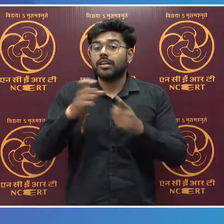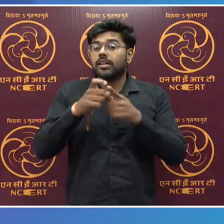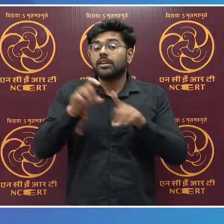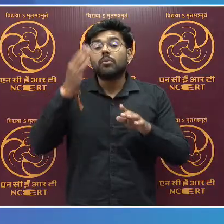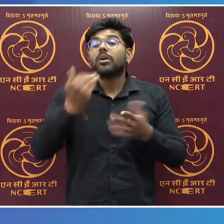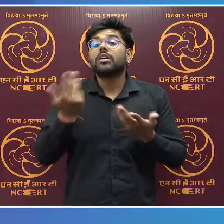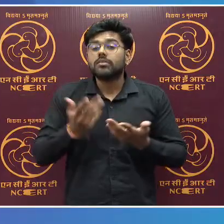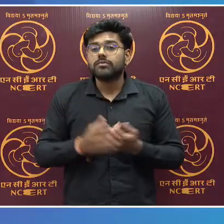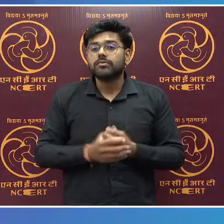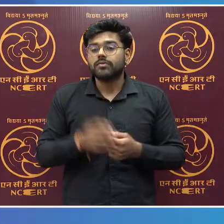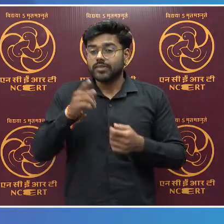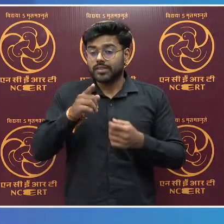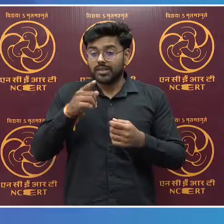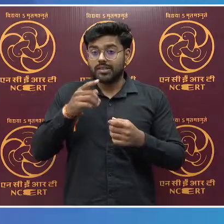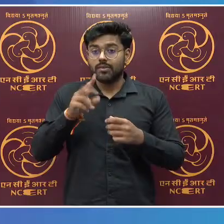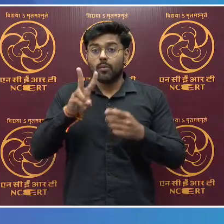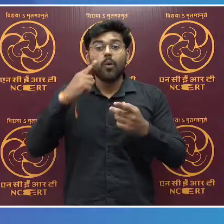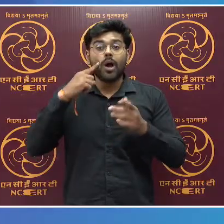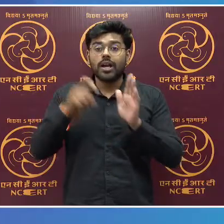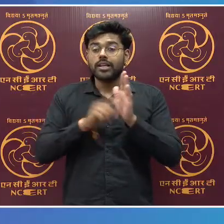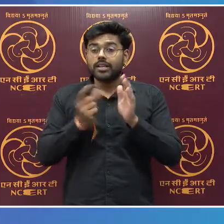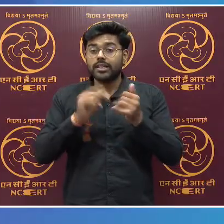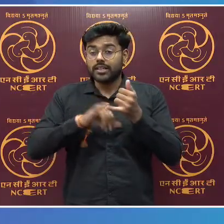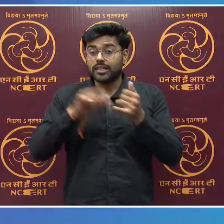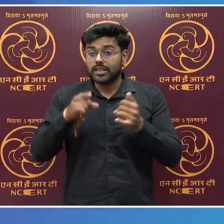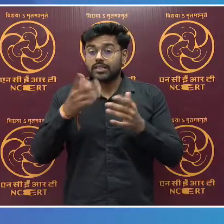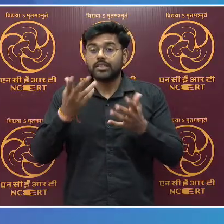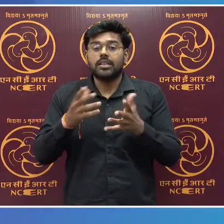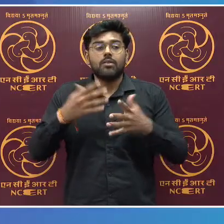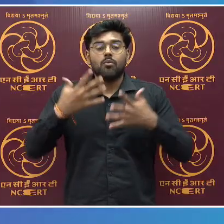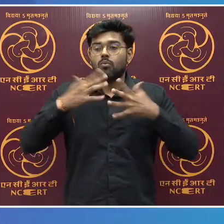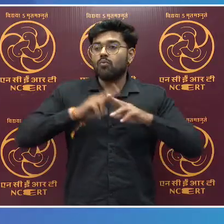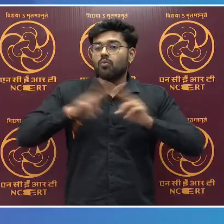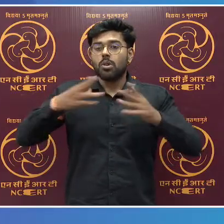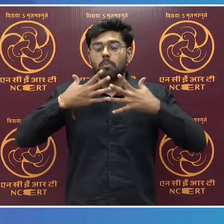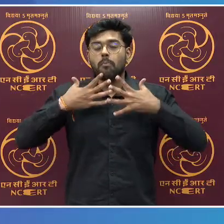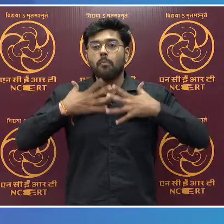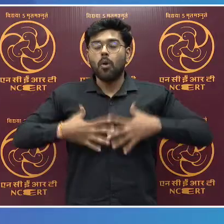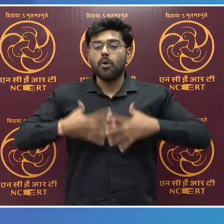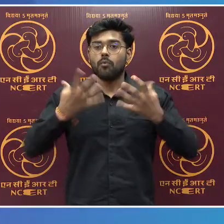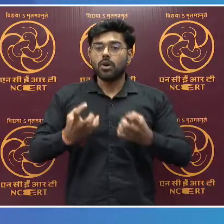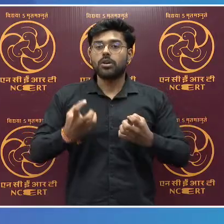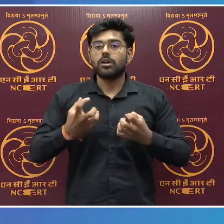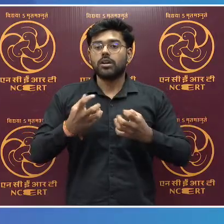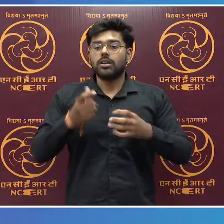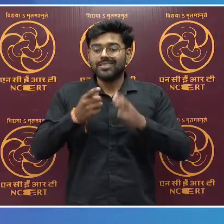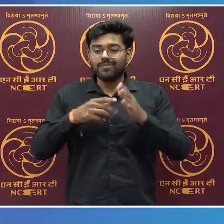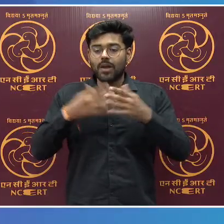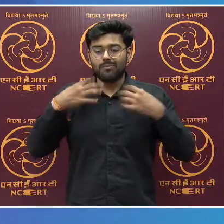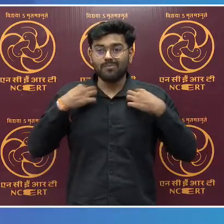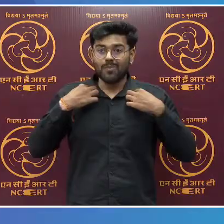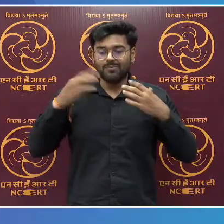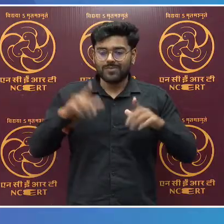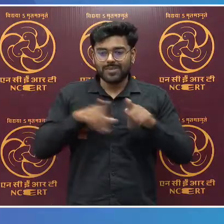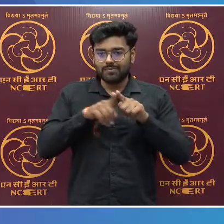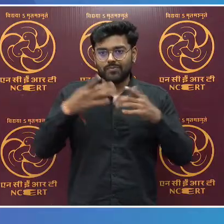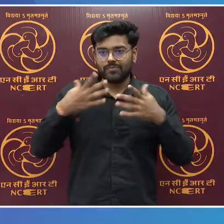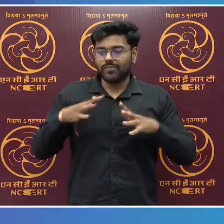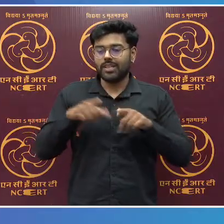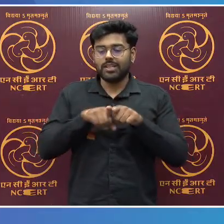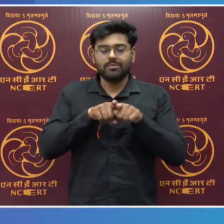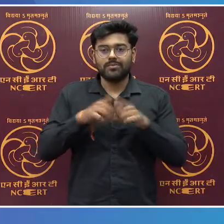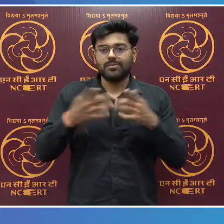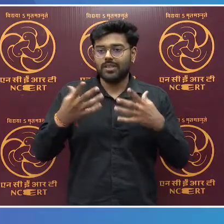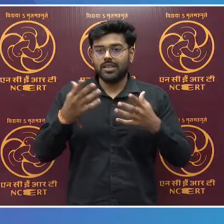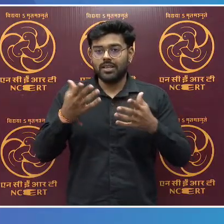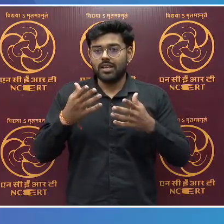virus, it needs a host body to grow. So, if it is